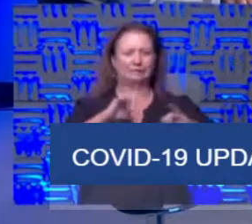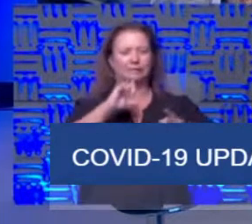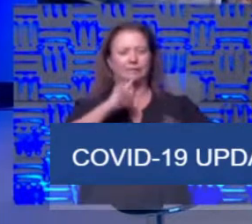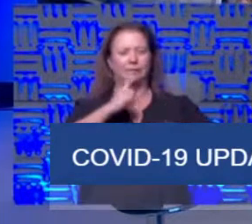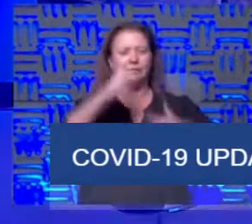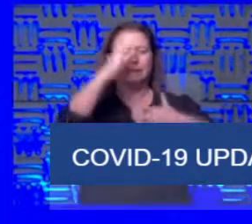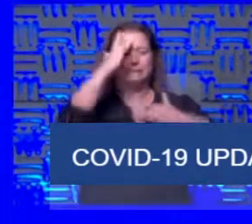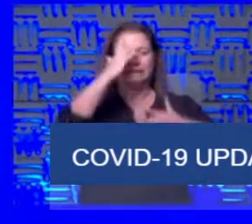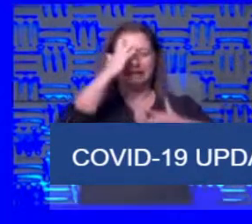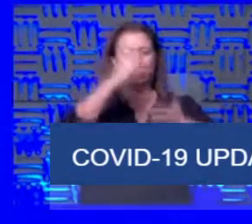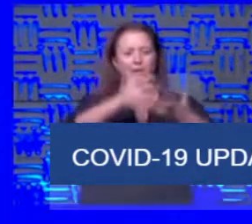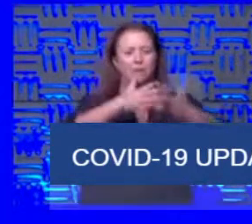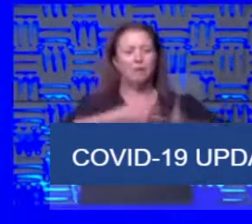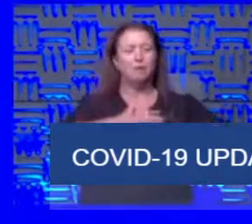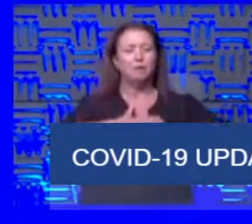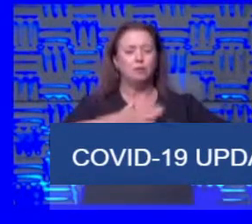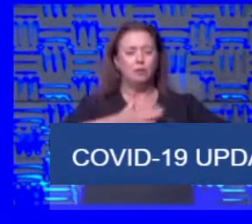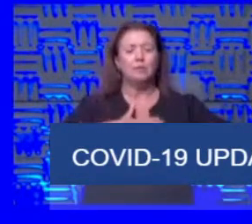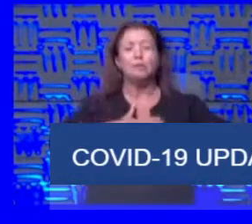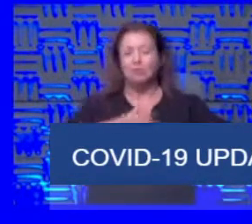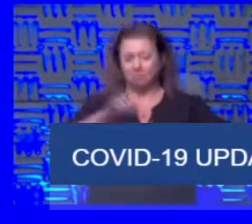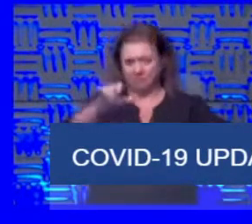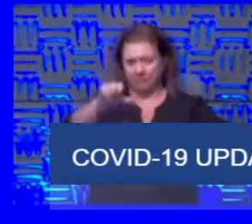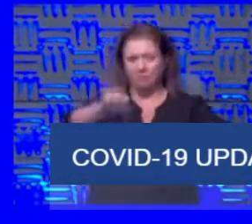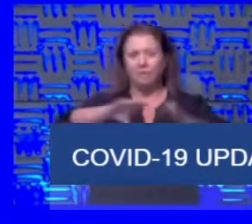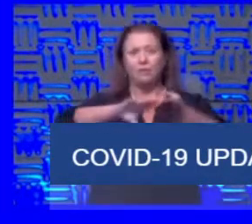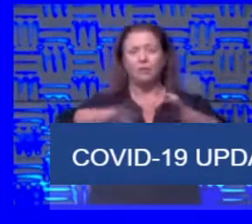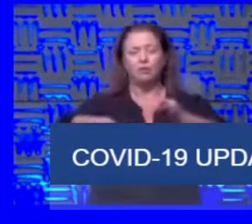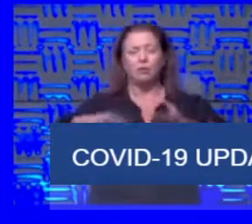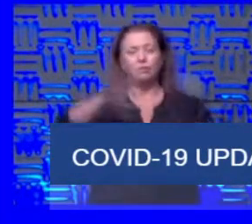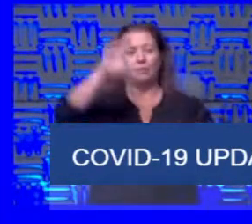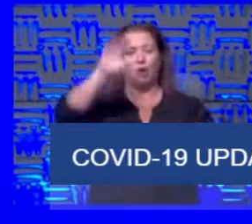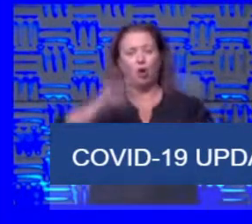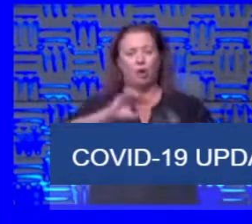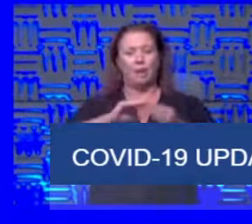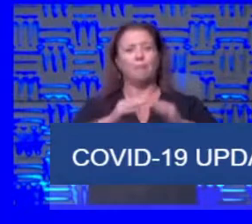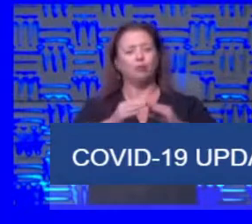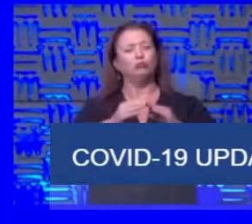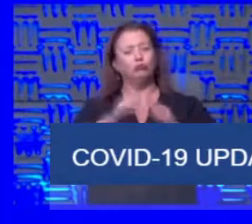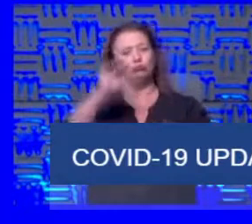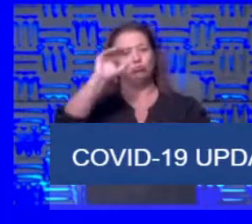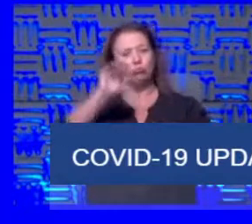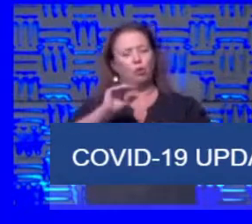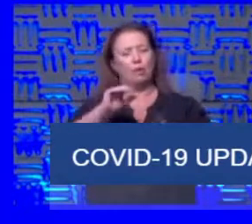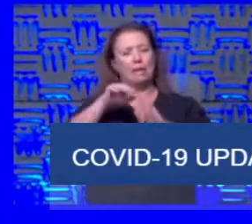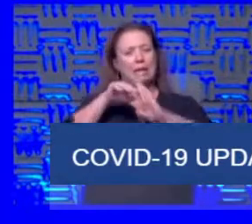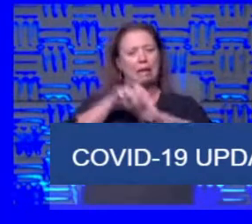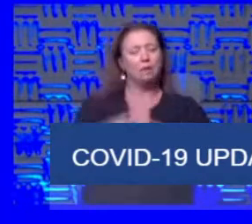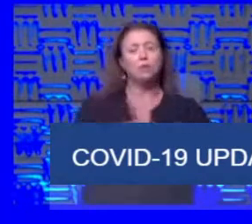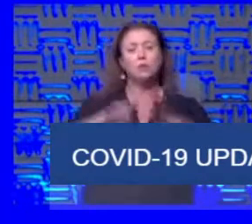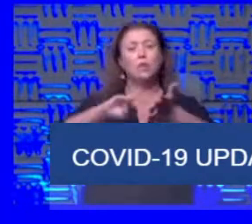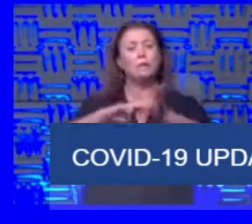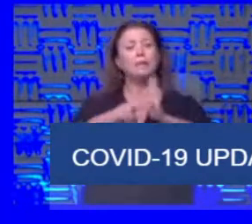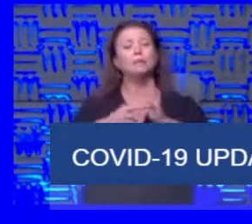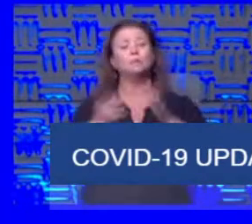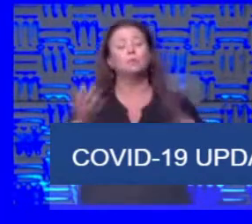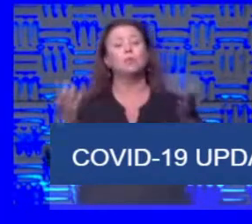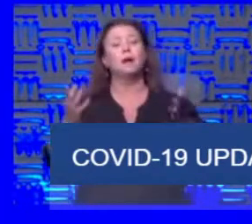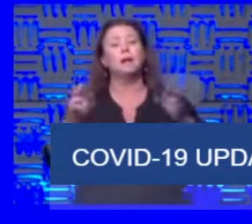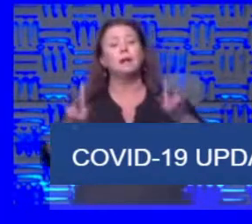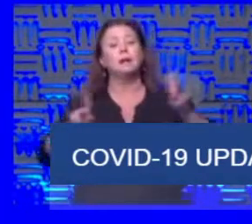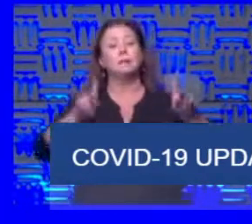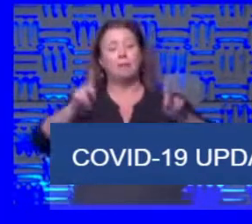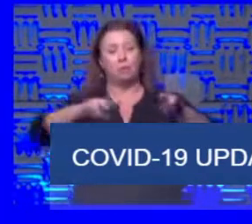Yep. But we have had discharges again. Our numbers are lower than they were, and we're happy about that. So what does that mean? That means people have